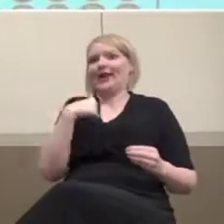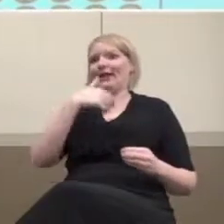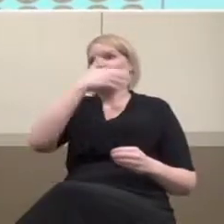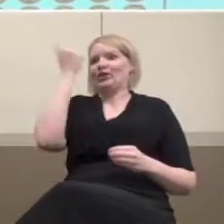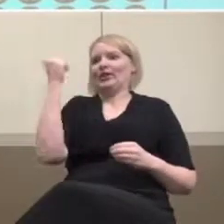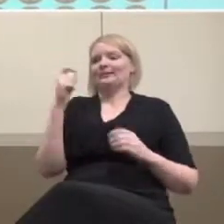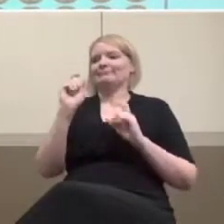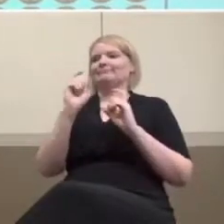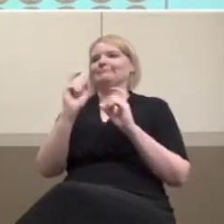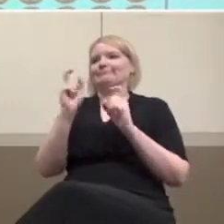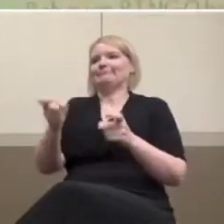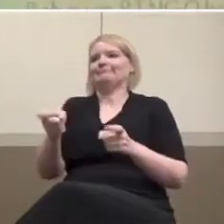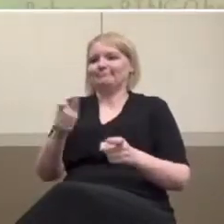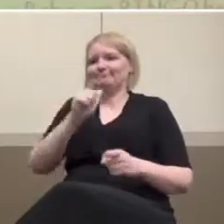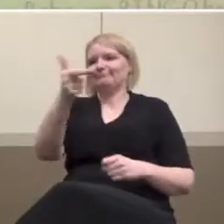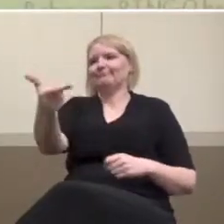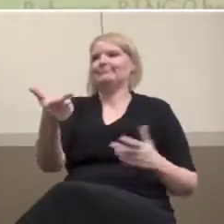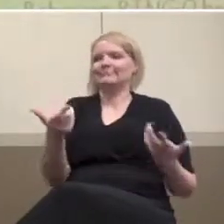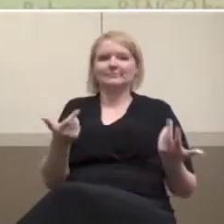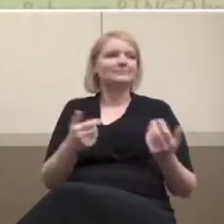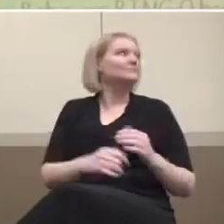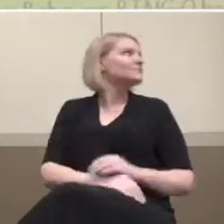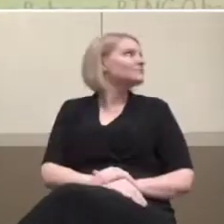So we've done it a couple different ways.